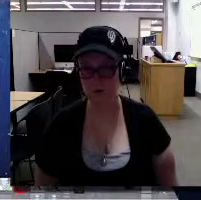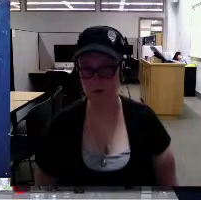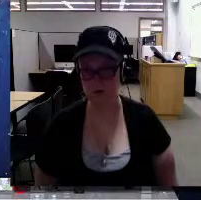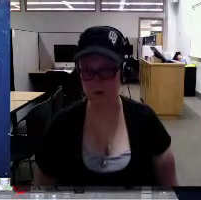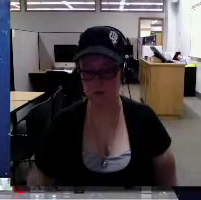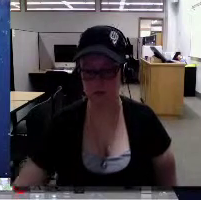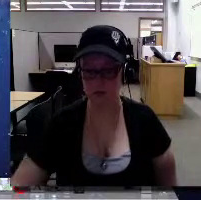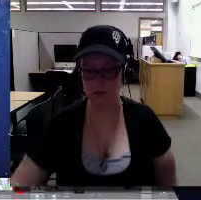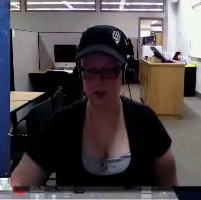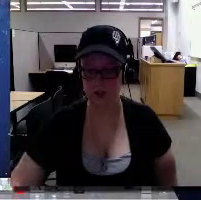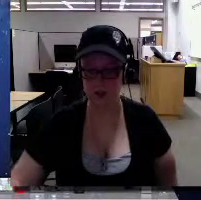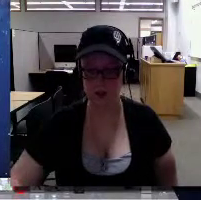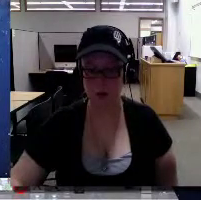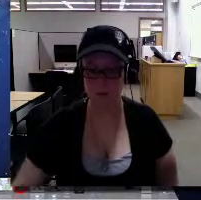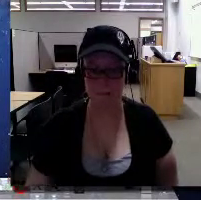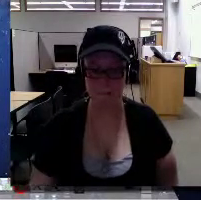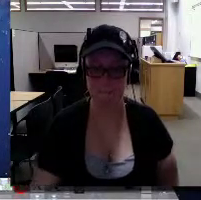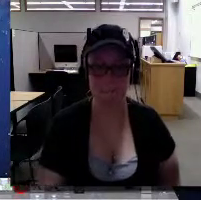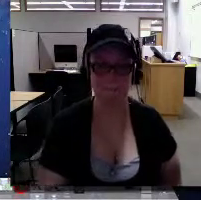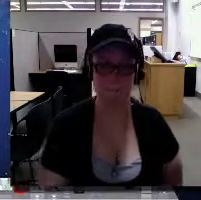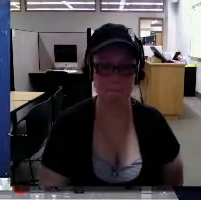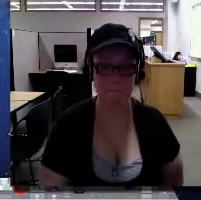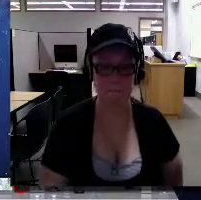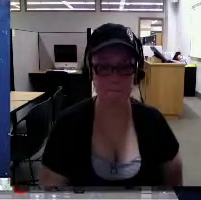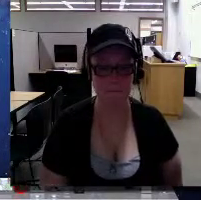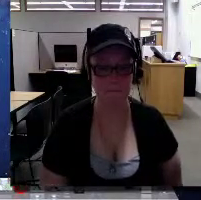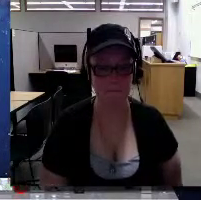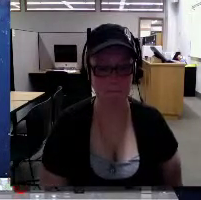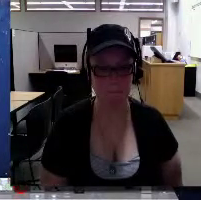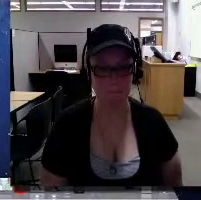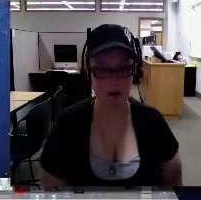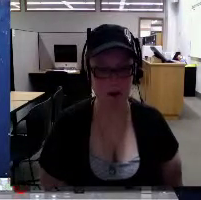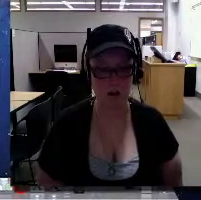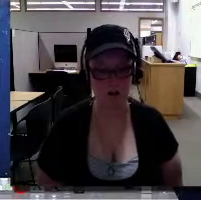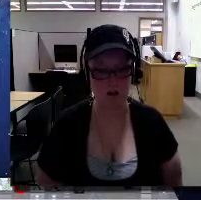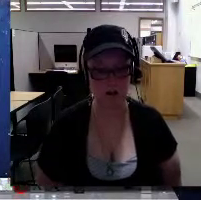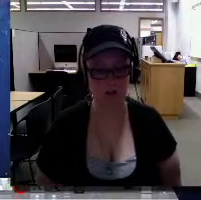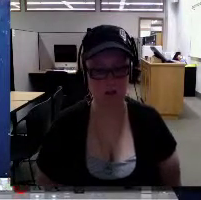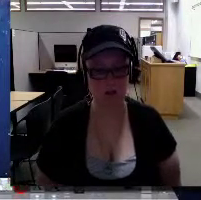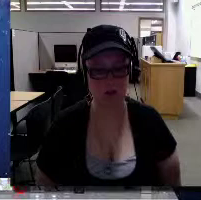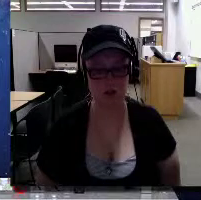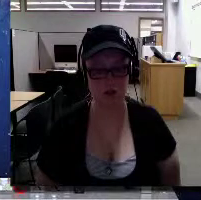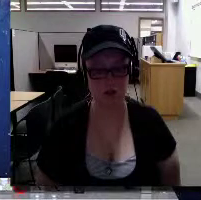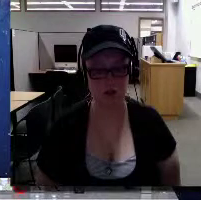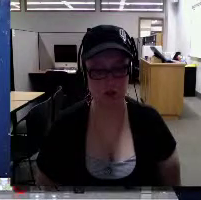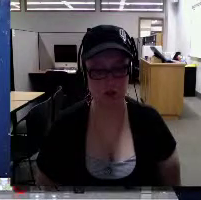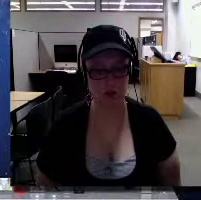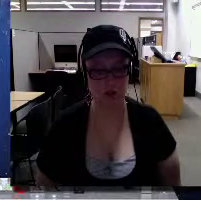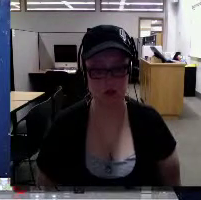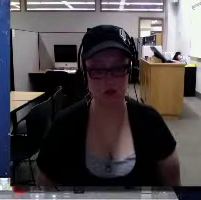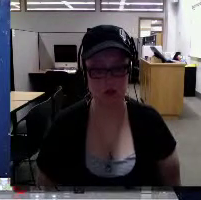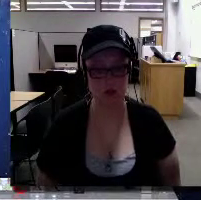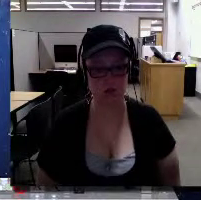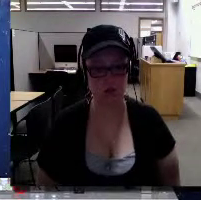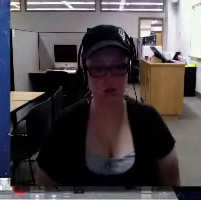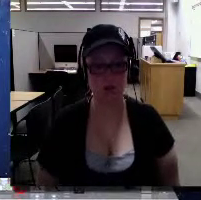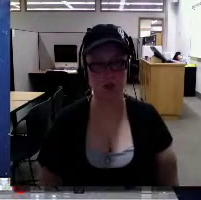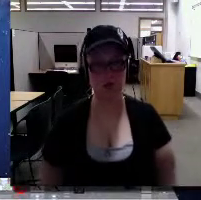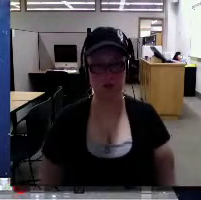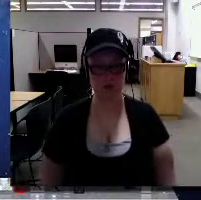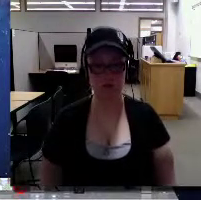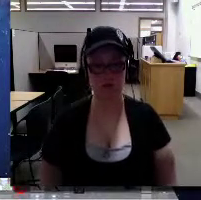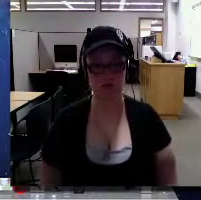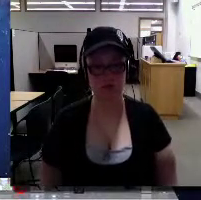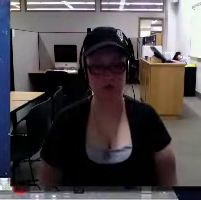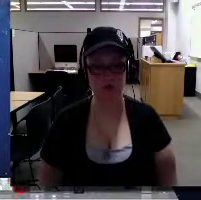Of course, he sent birthday cards to every 100-year-old person, but we always thought that it was very special because Grandma